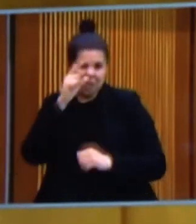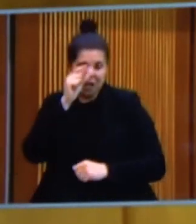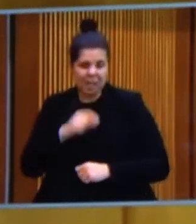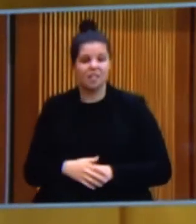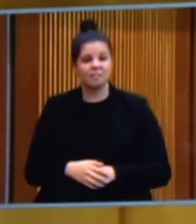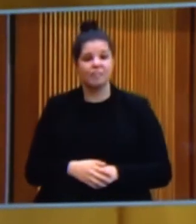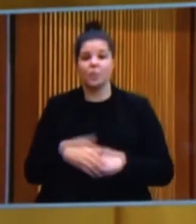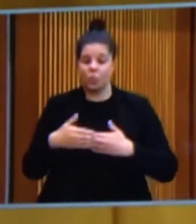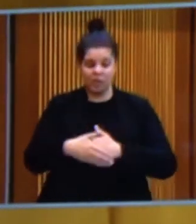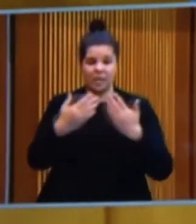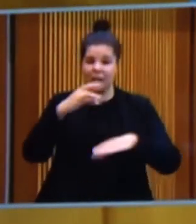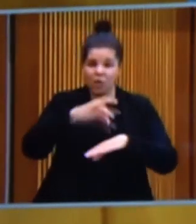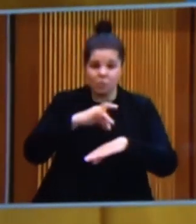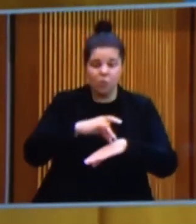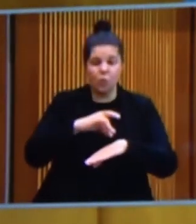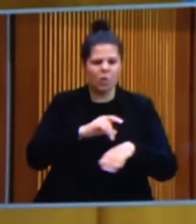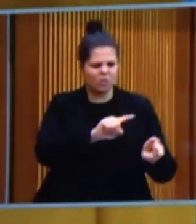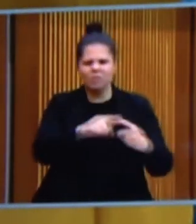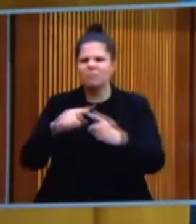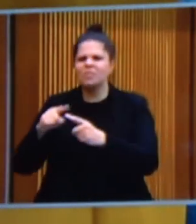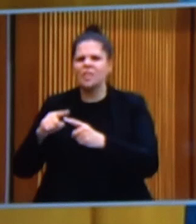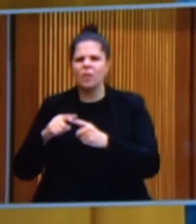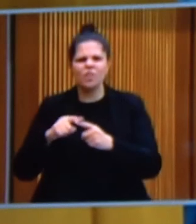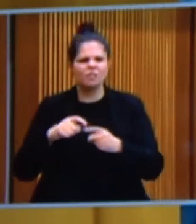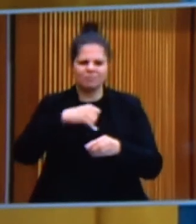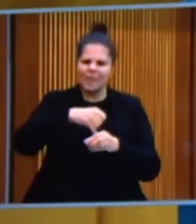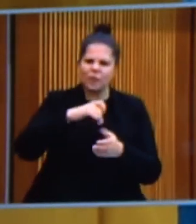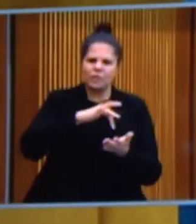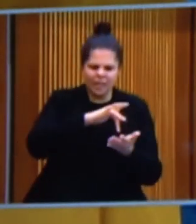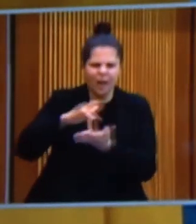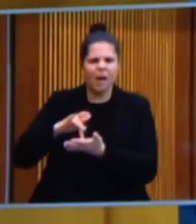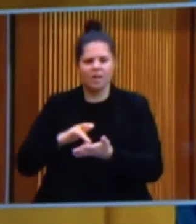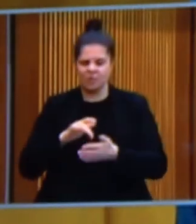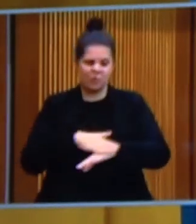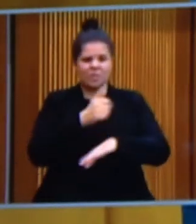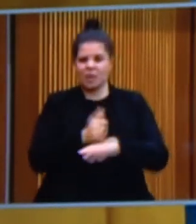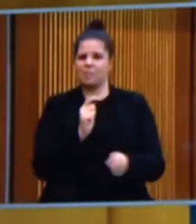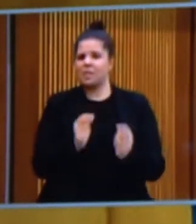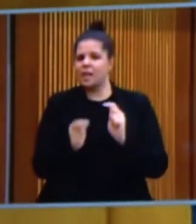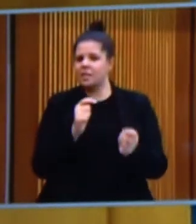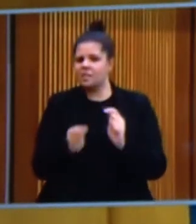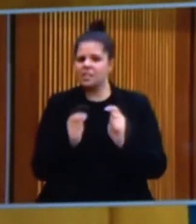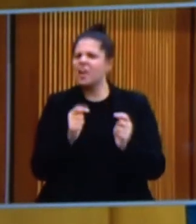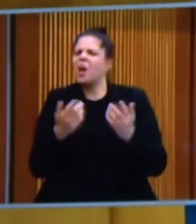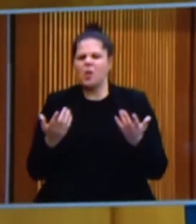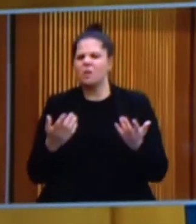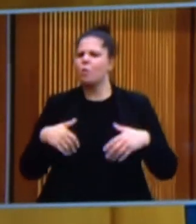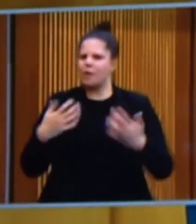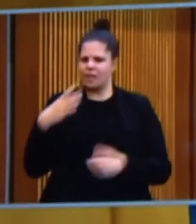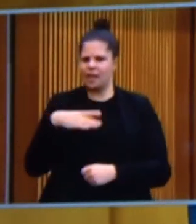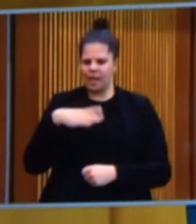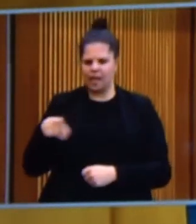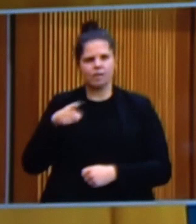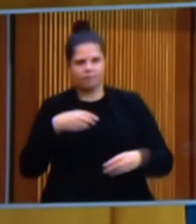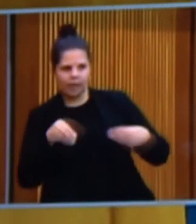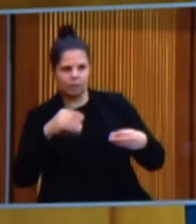hospitals flu clinics. They may set up in other day hospitals testing clinics. they have committed to be flexible in a way that has